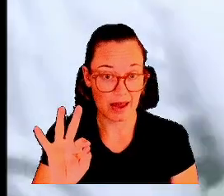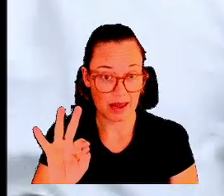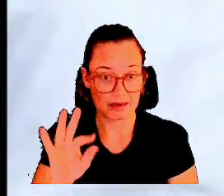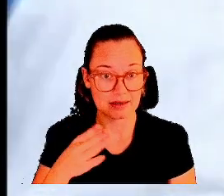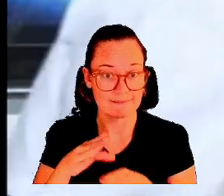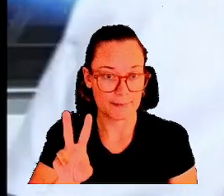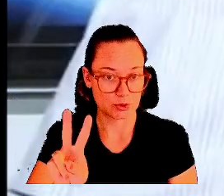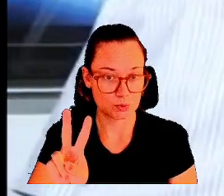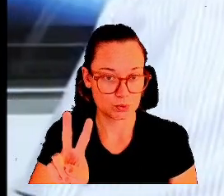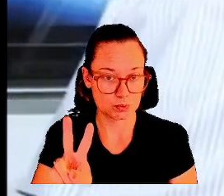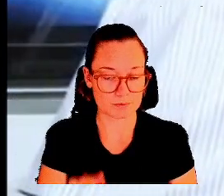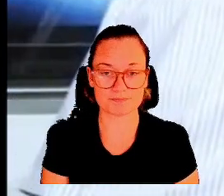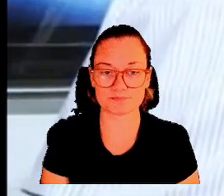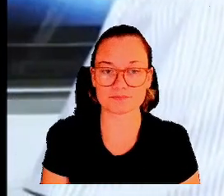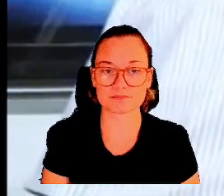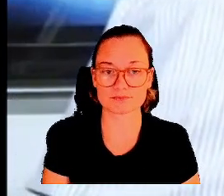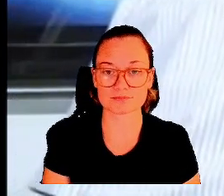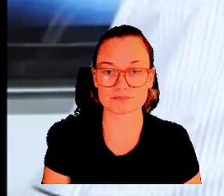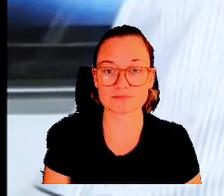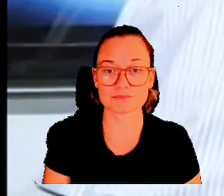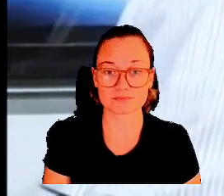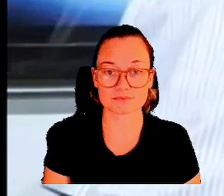my median